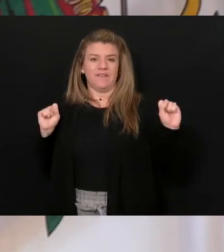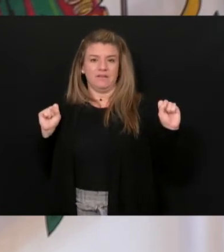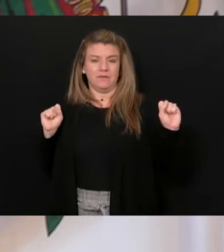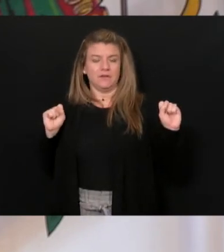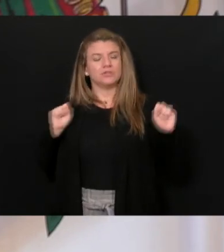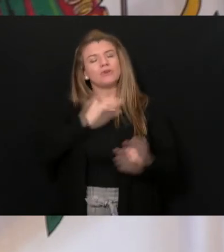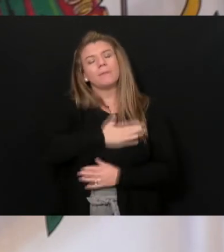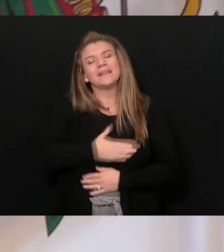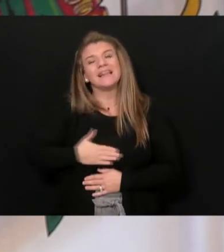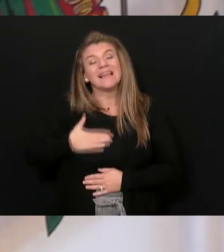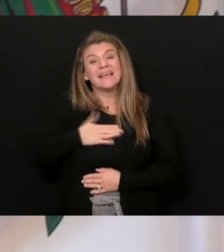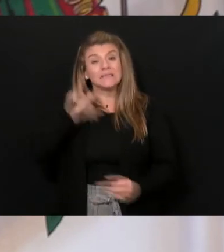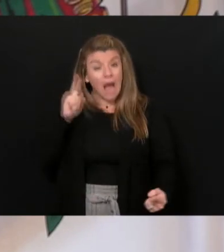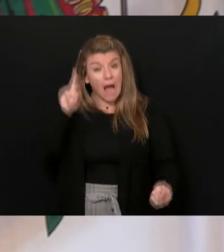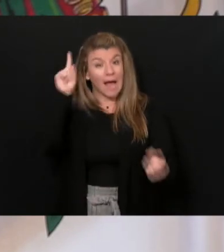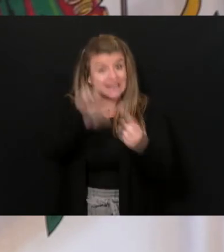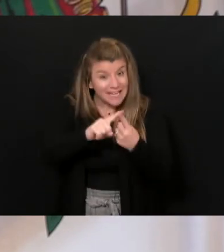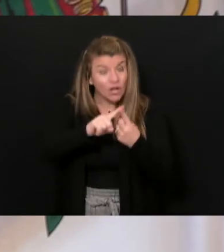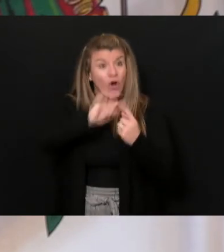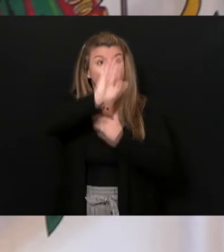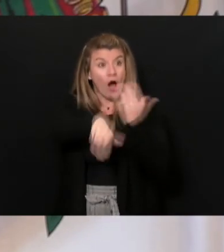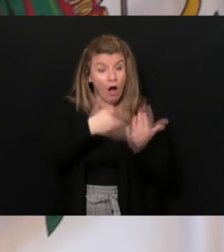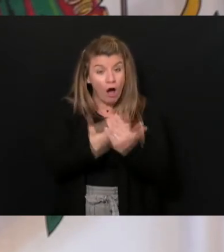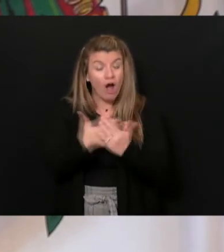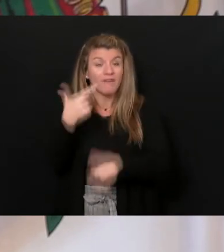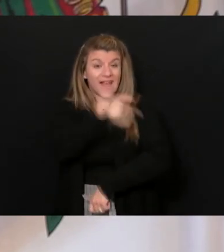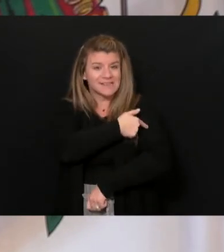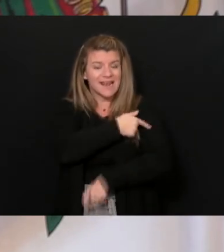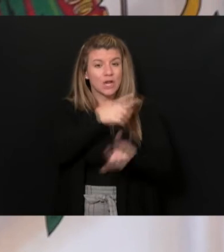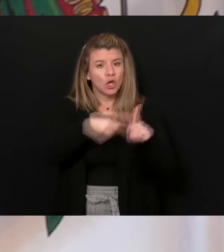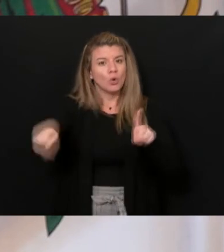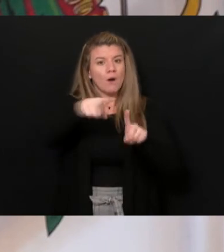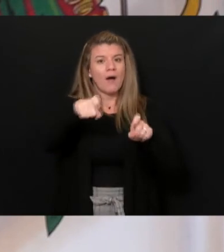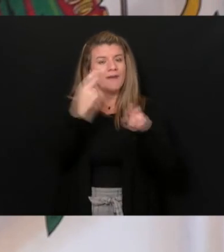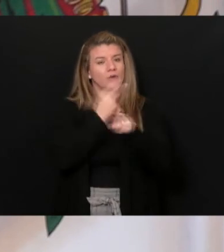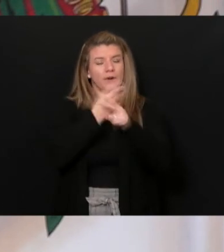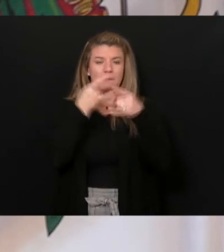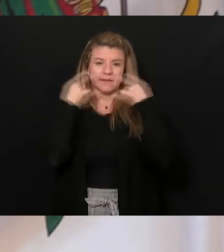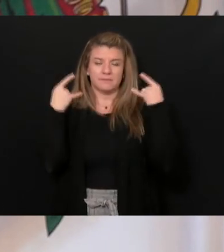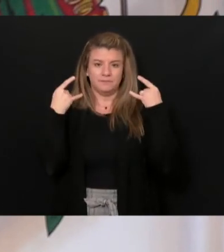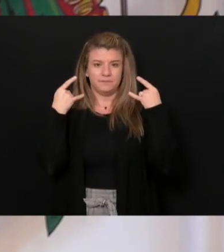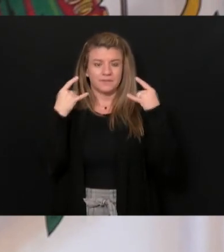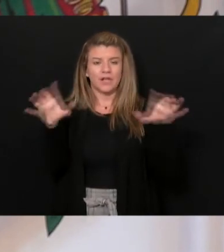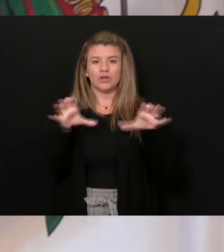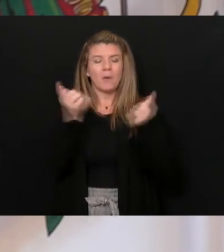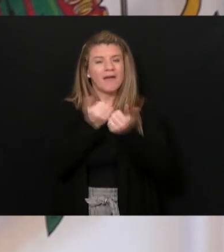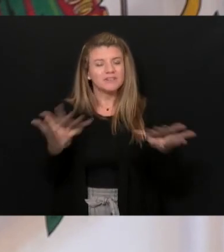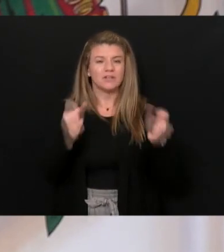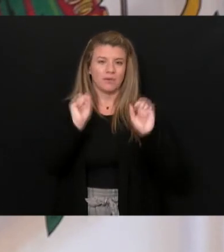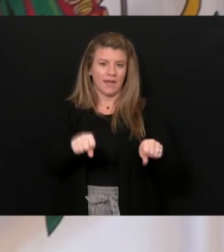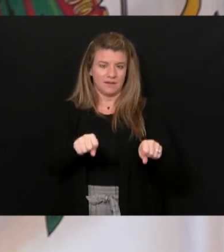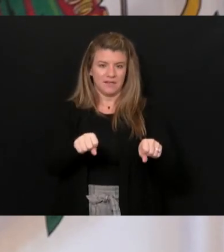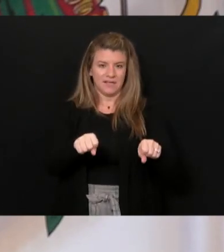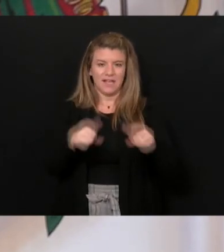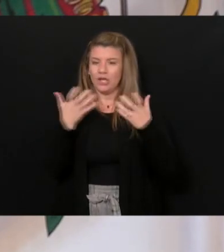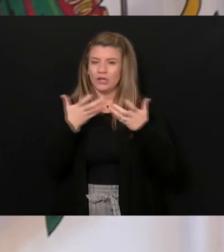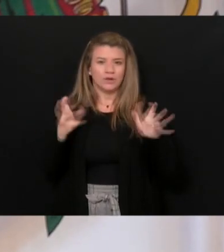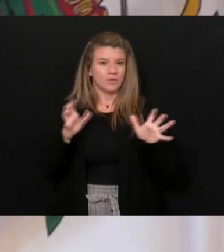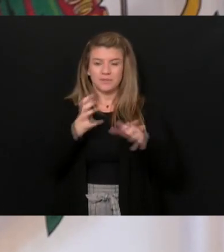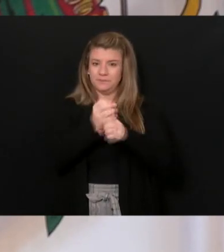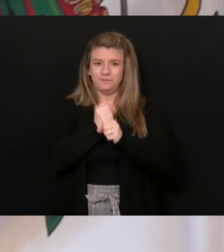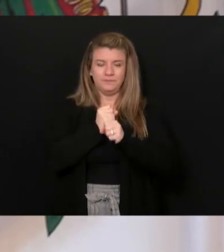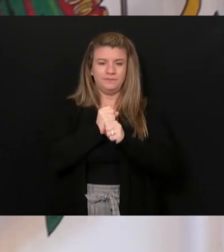please, until that happens though, continue to wear your mask, do everything you possibly can to not get this or not